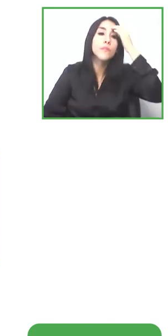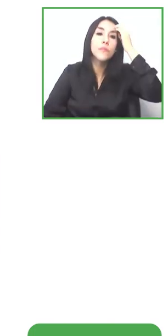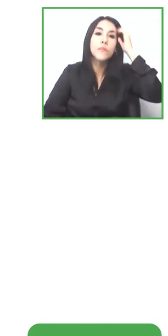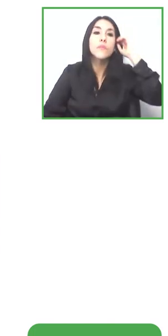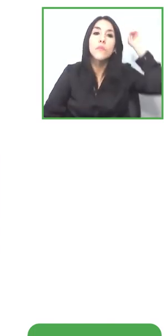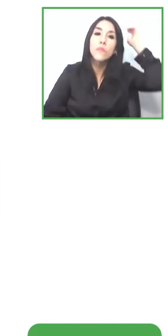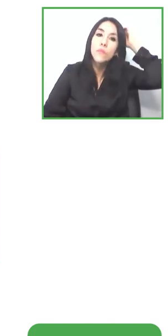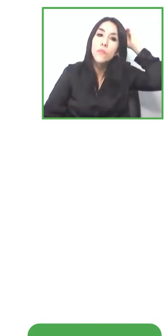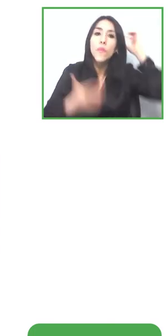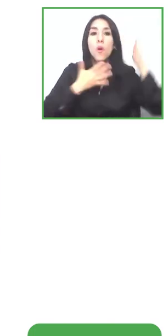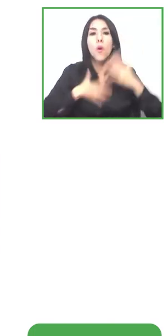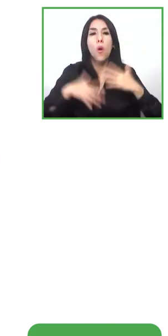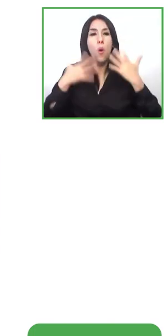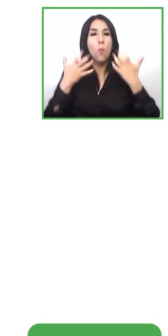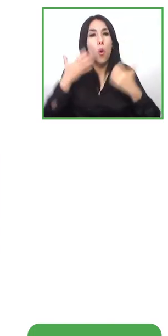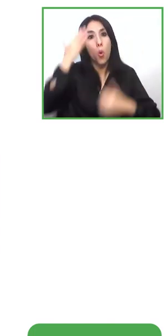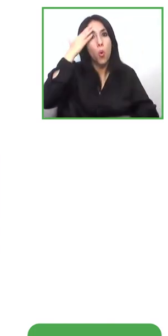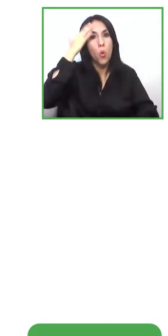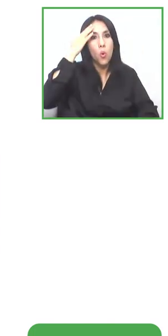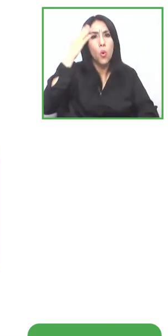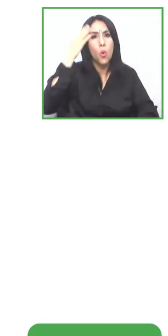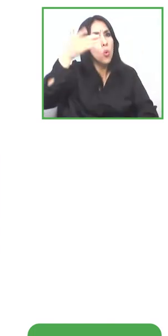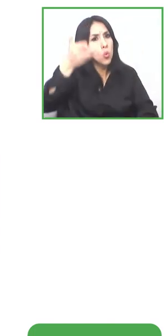the state and